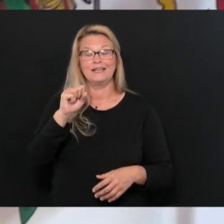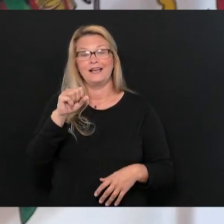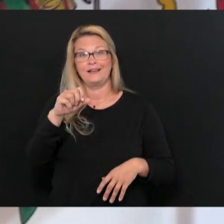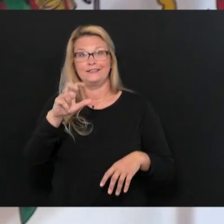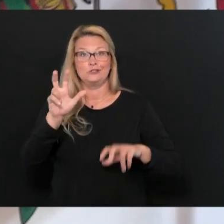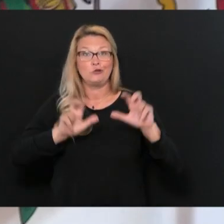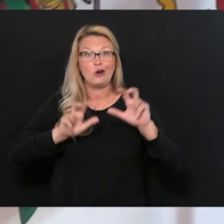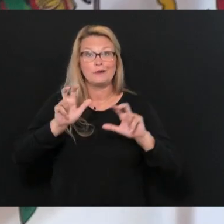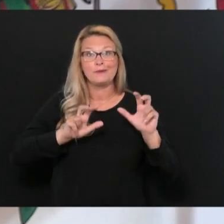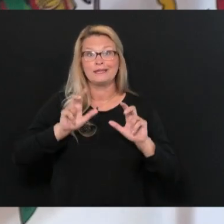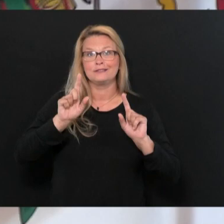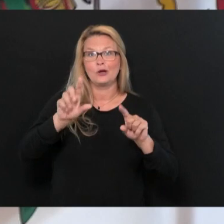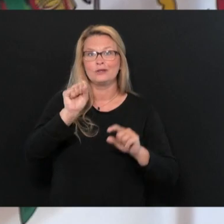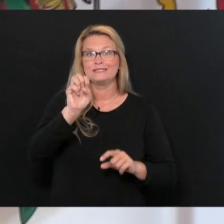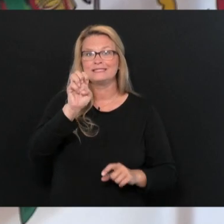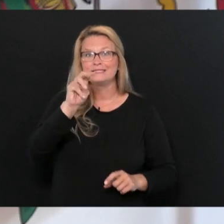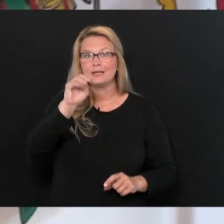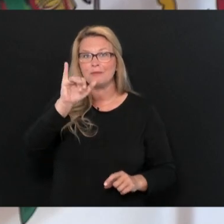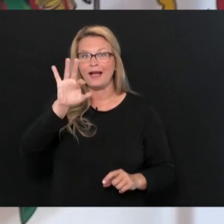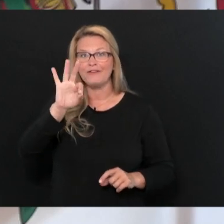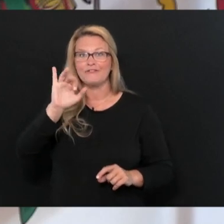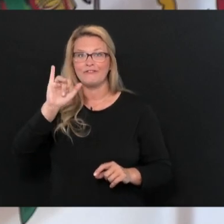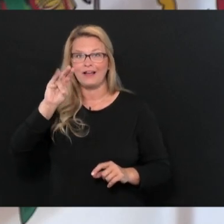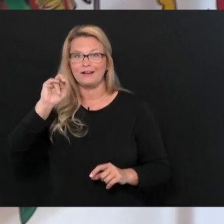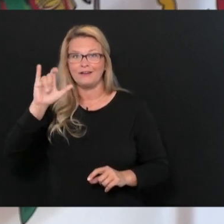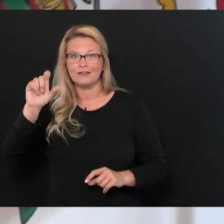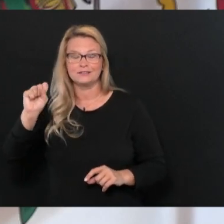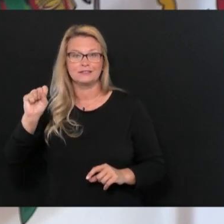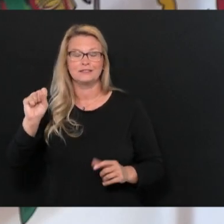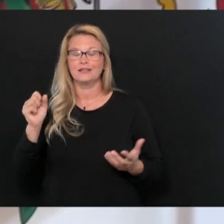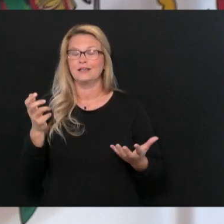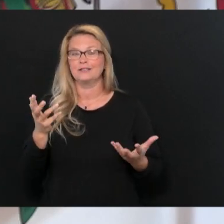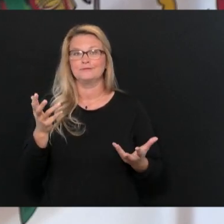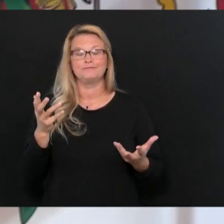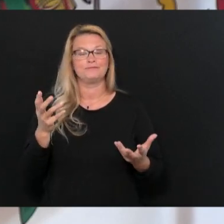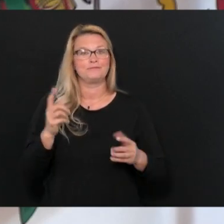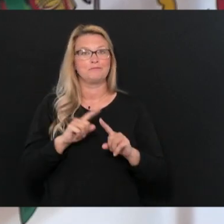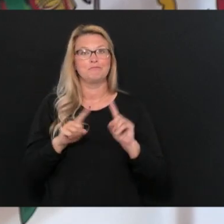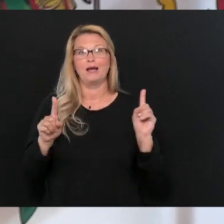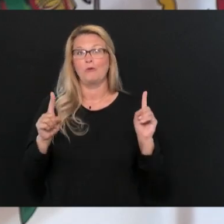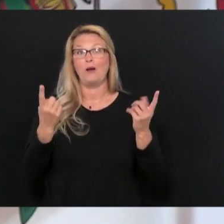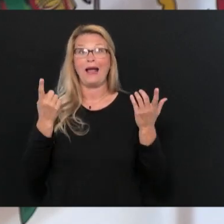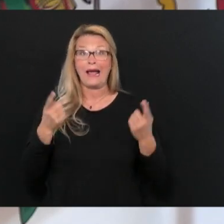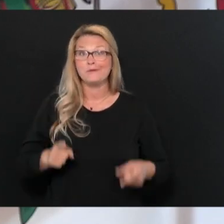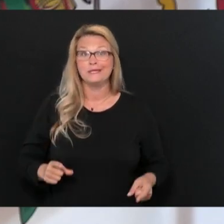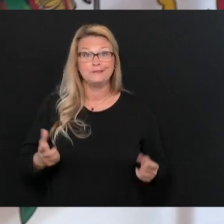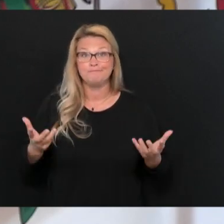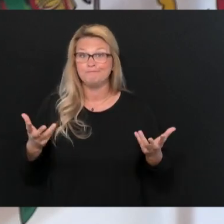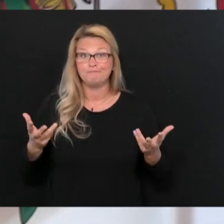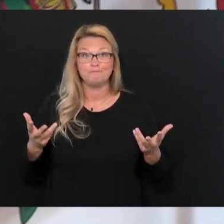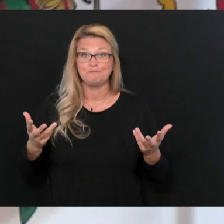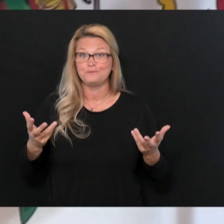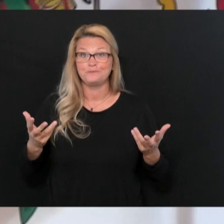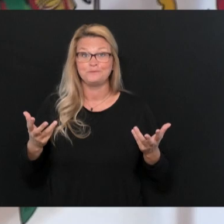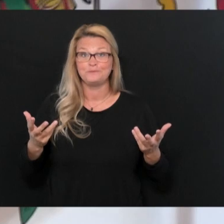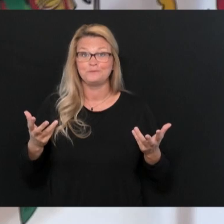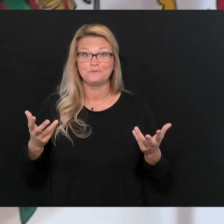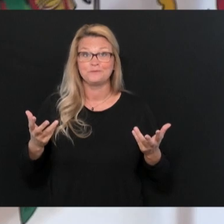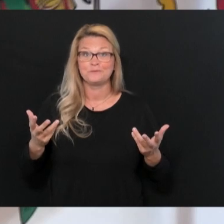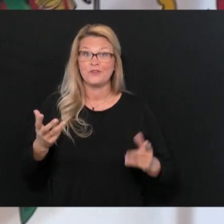then from there, you know, anything can happen. And all of a sudden, the right